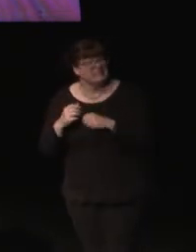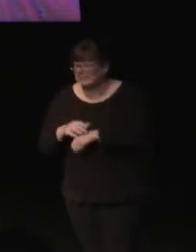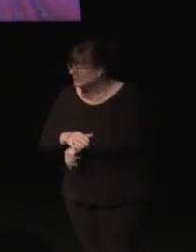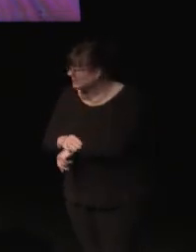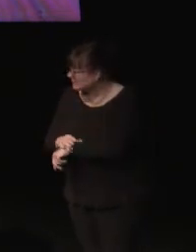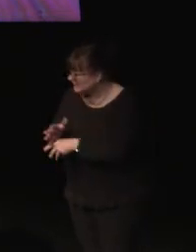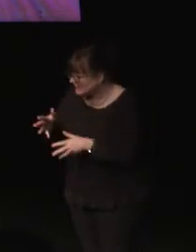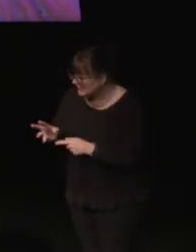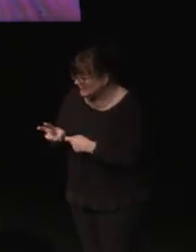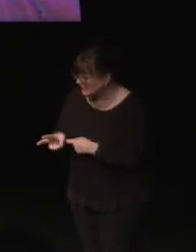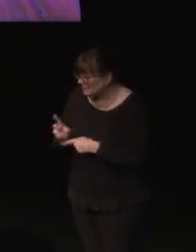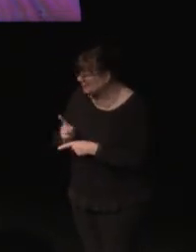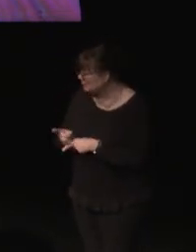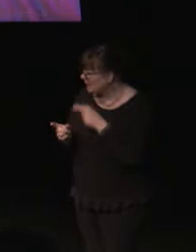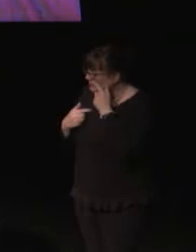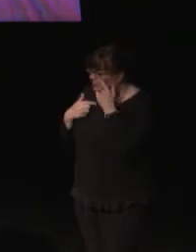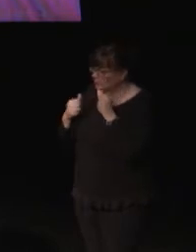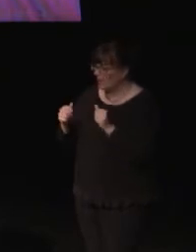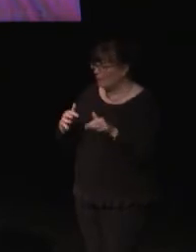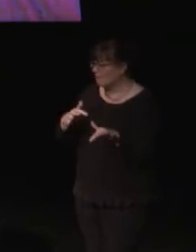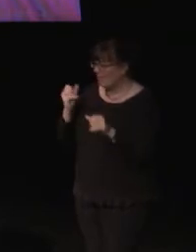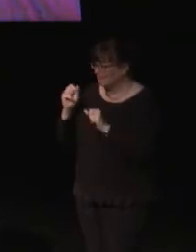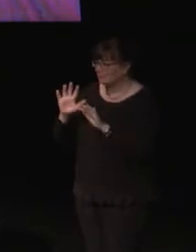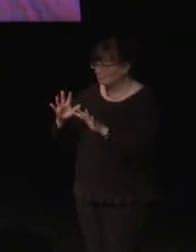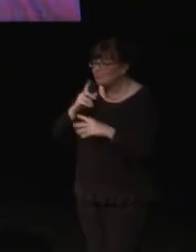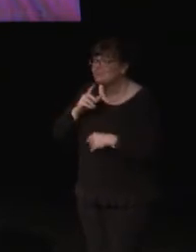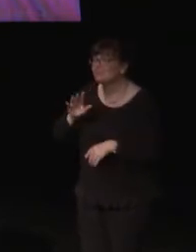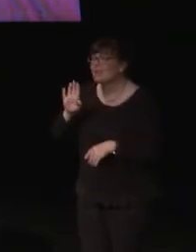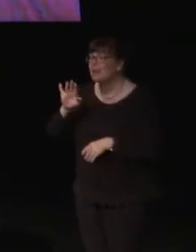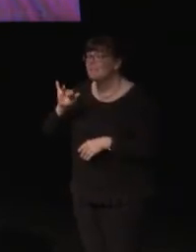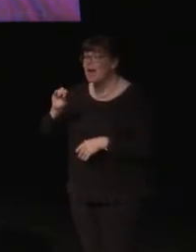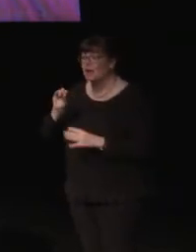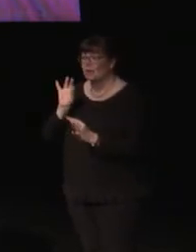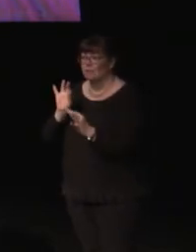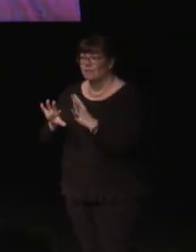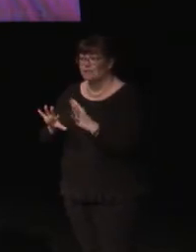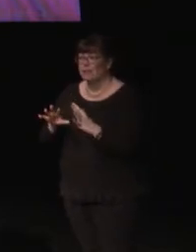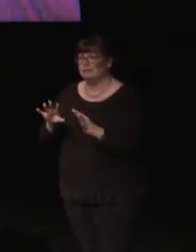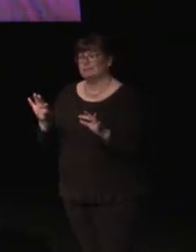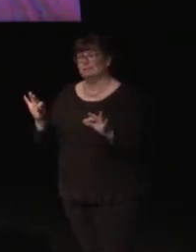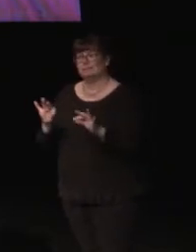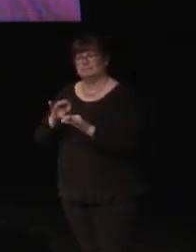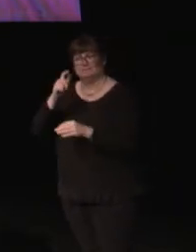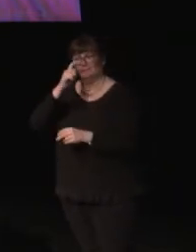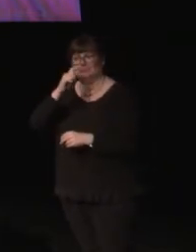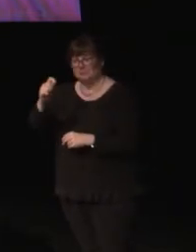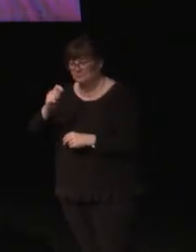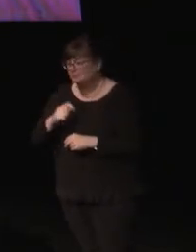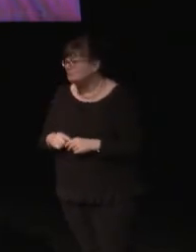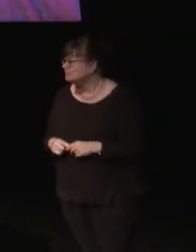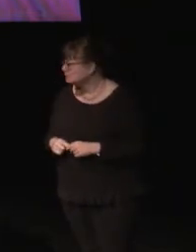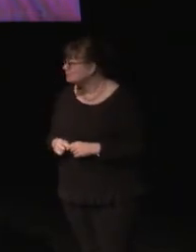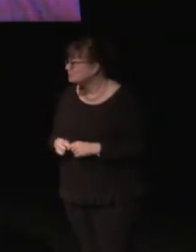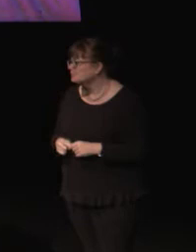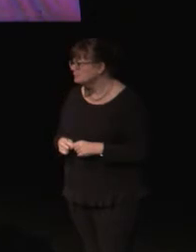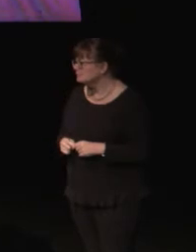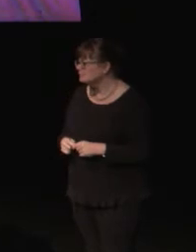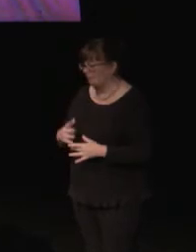like 6 minutes or something. I want to mention biofeedback because I think it's really interesting, and I think it can